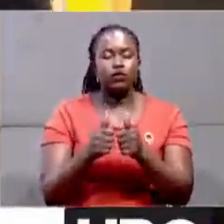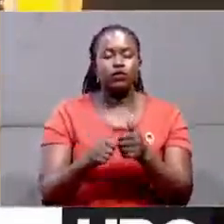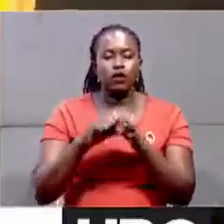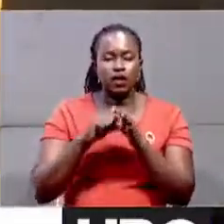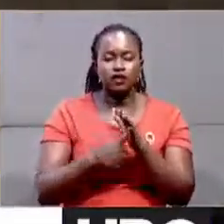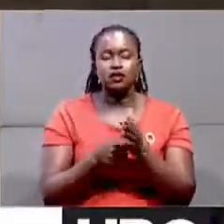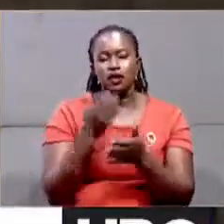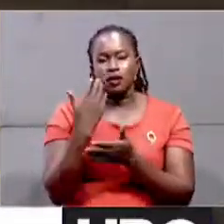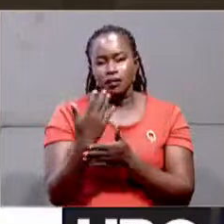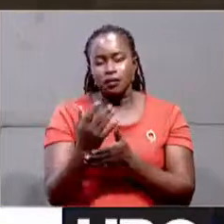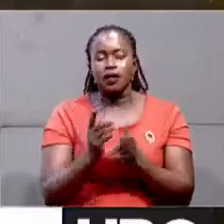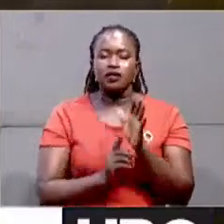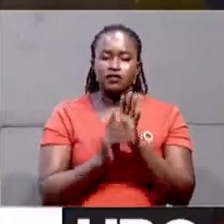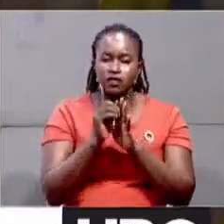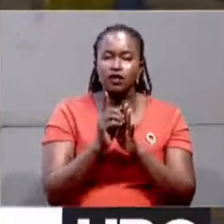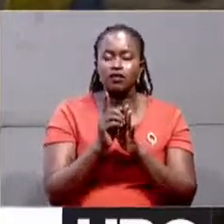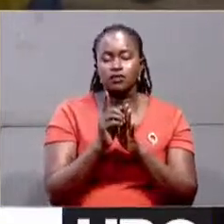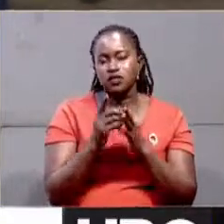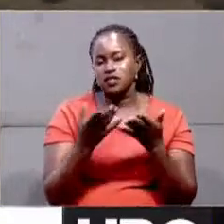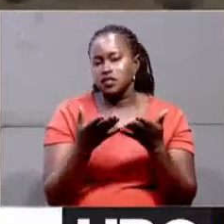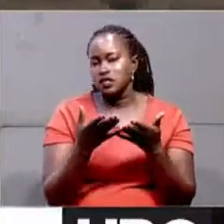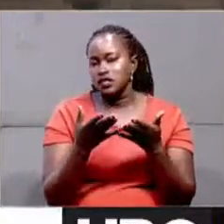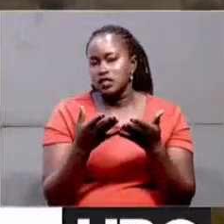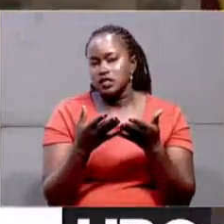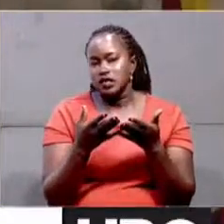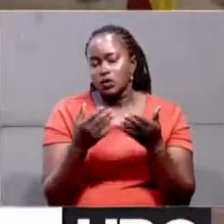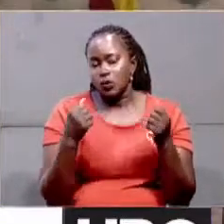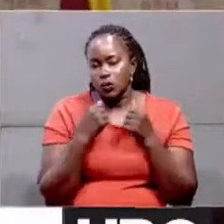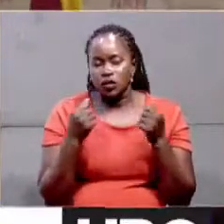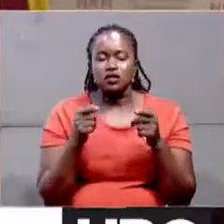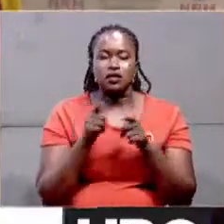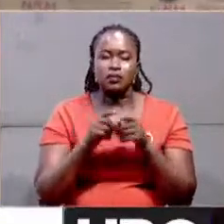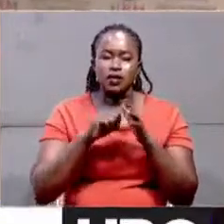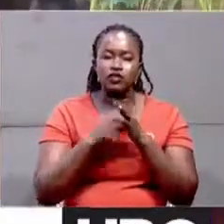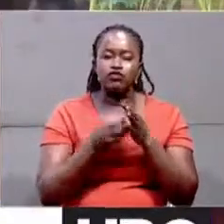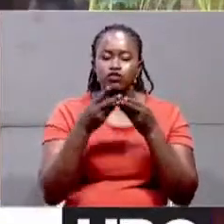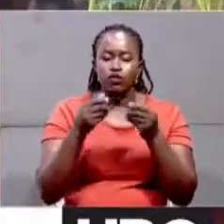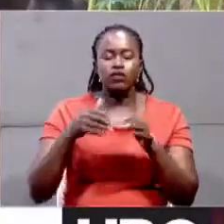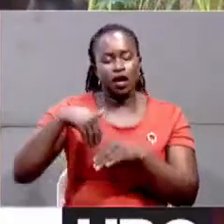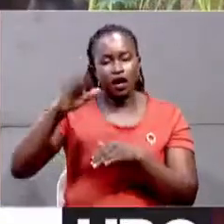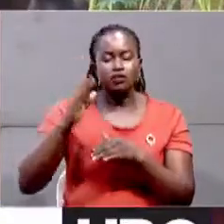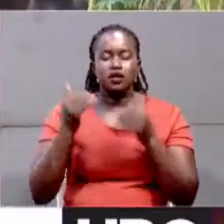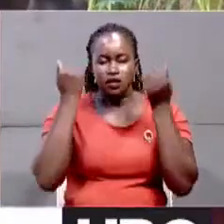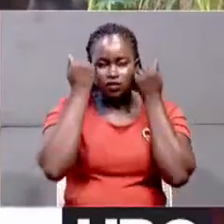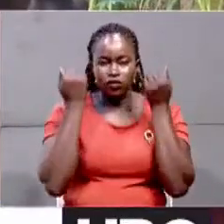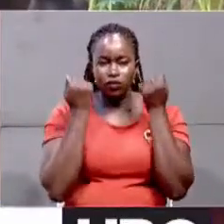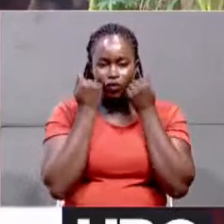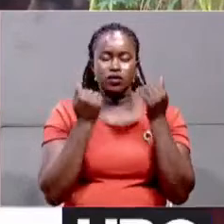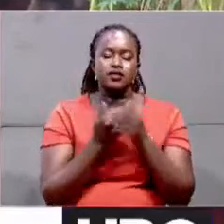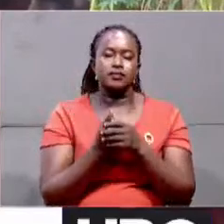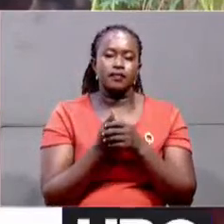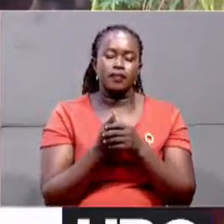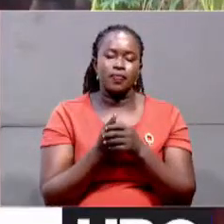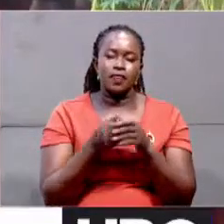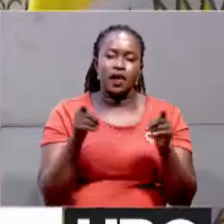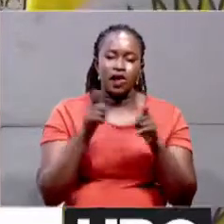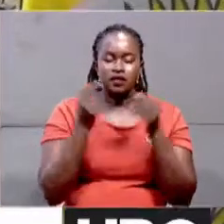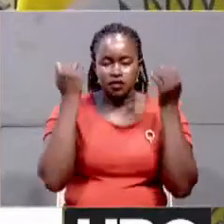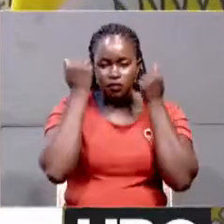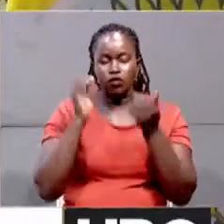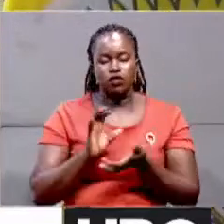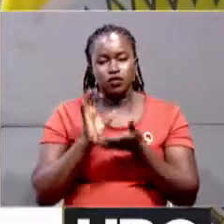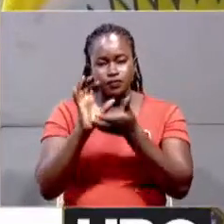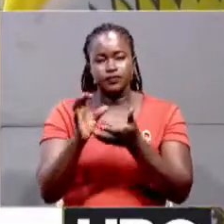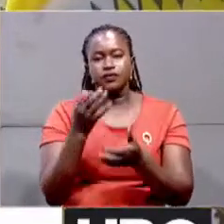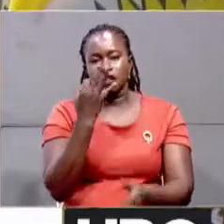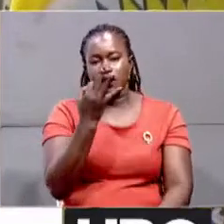the paper developed a cold feet and the matter was settled out of the court with irreparable court award of Ugandan